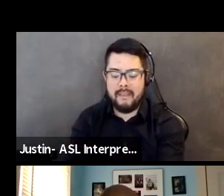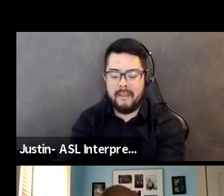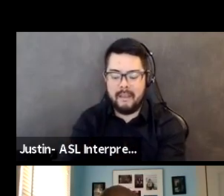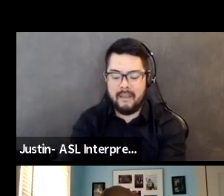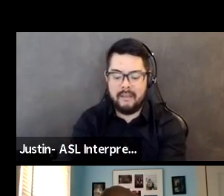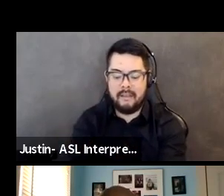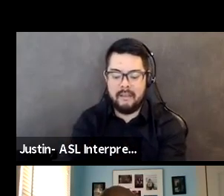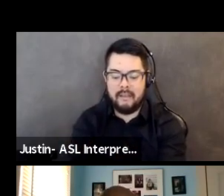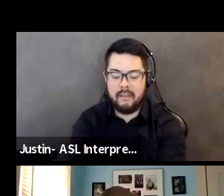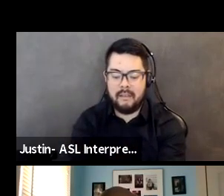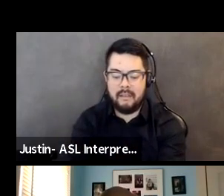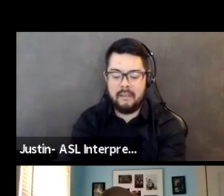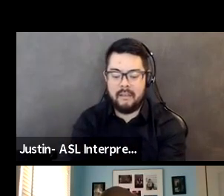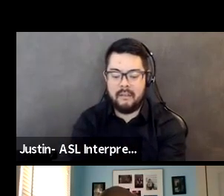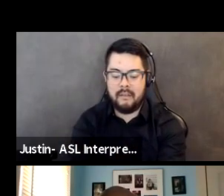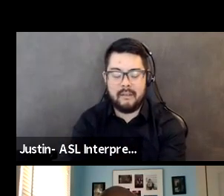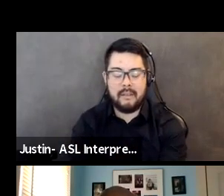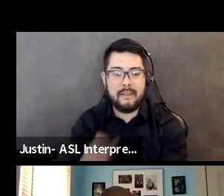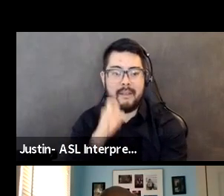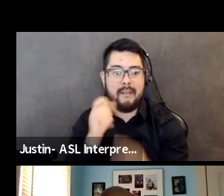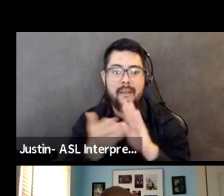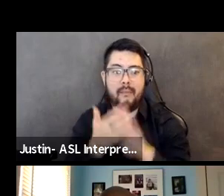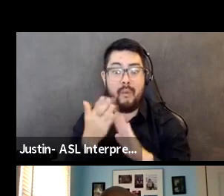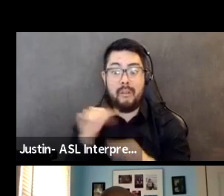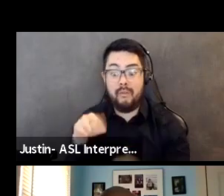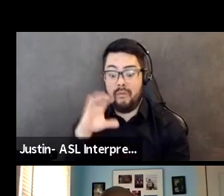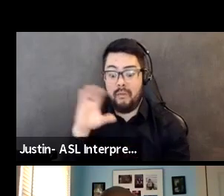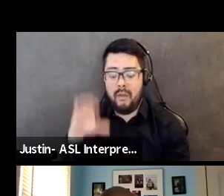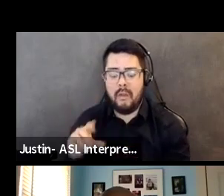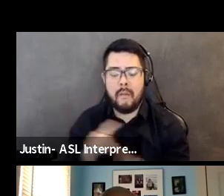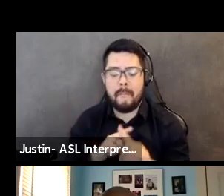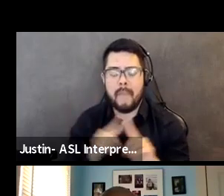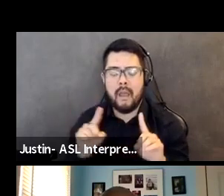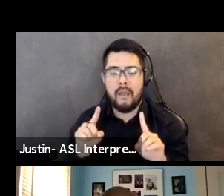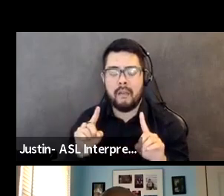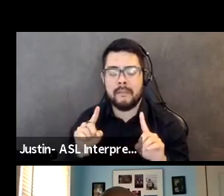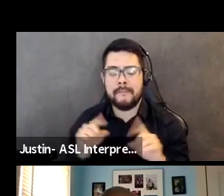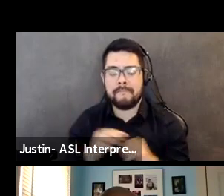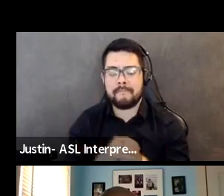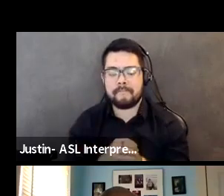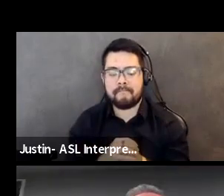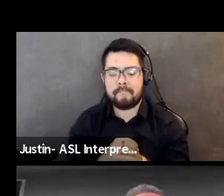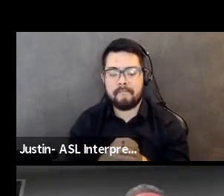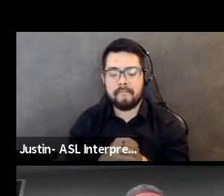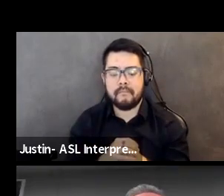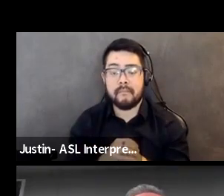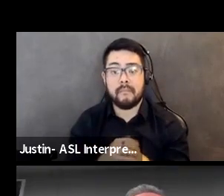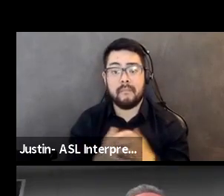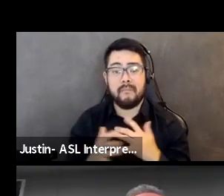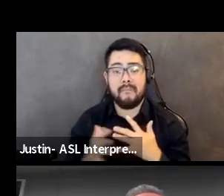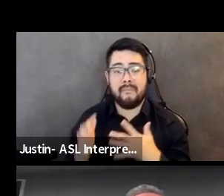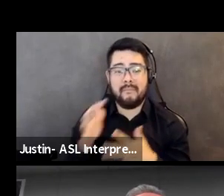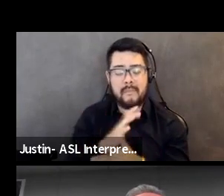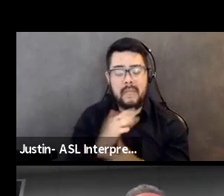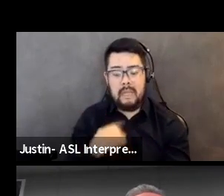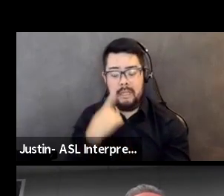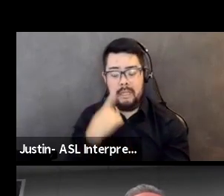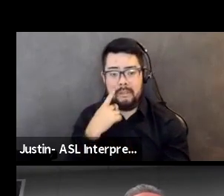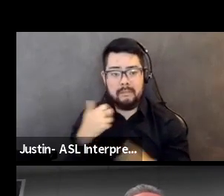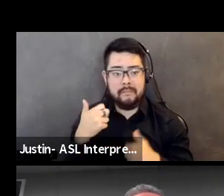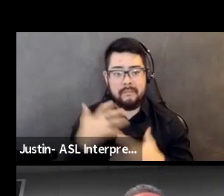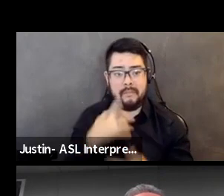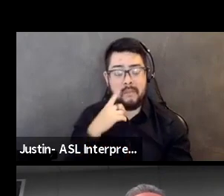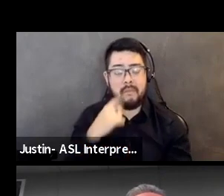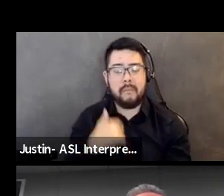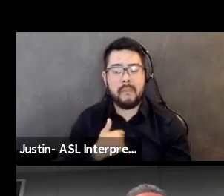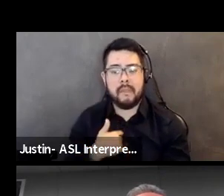non-operational um in chicago but but but mostly what is disturbing to me is that when we think